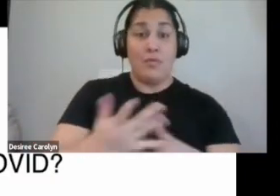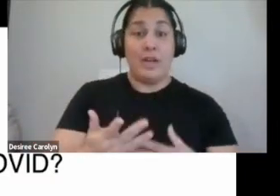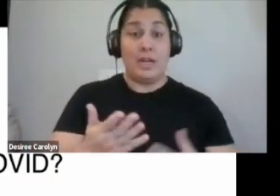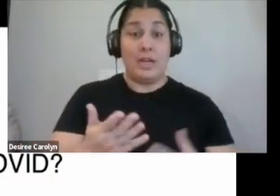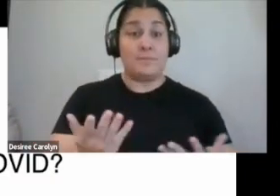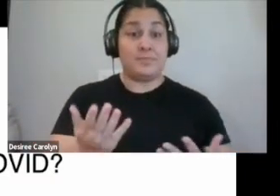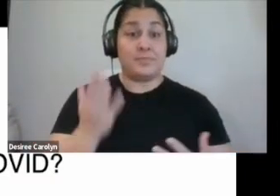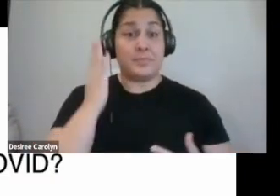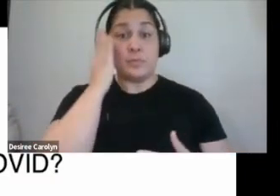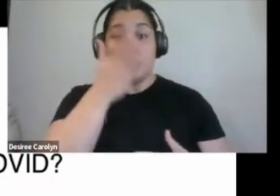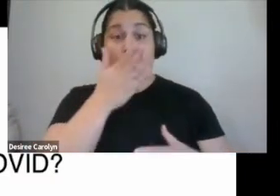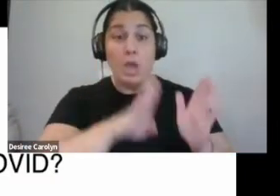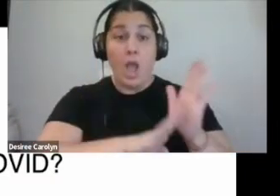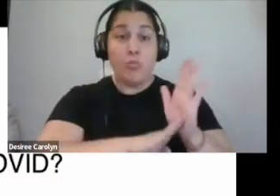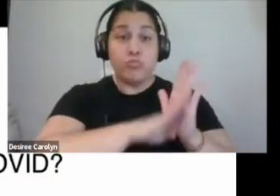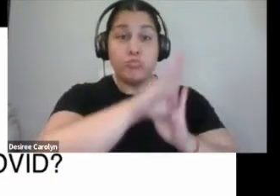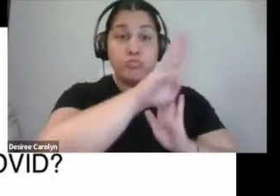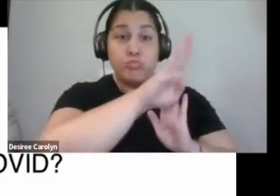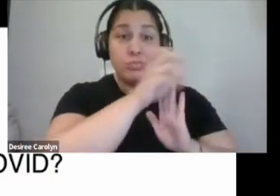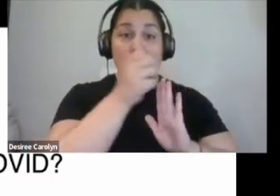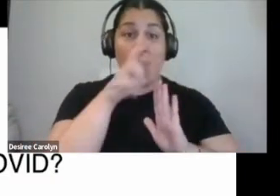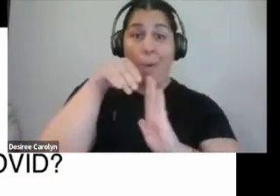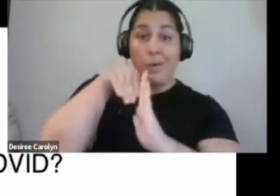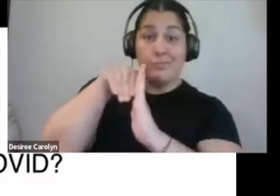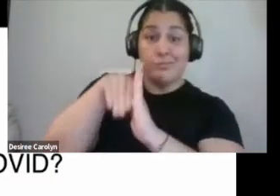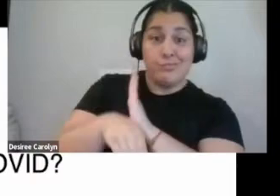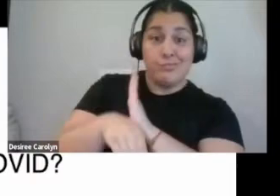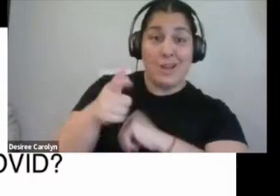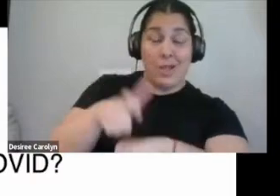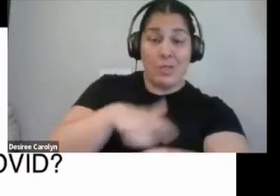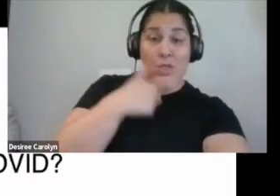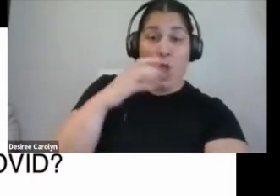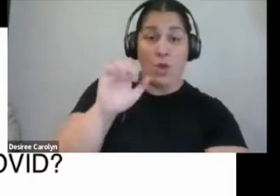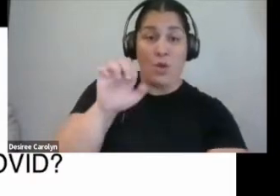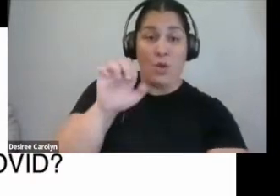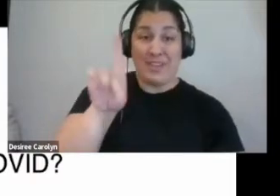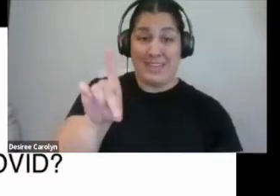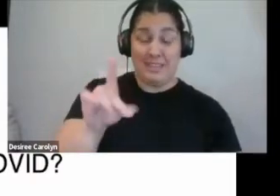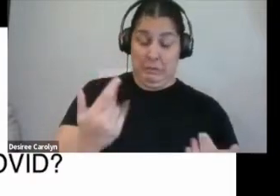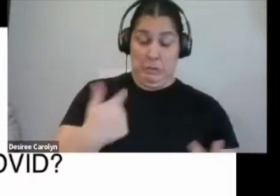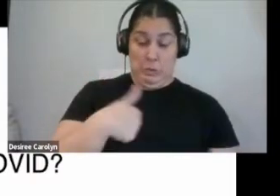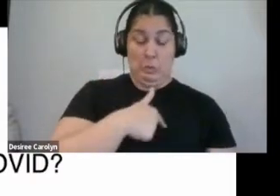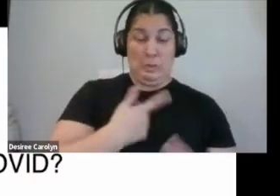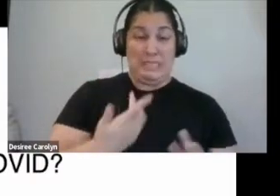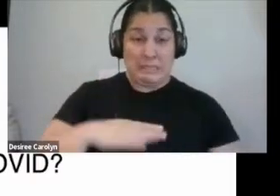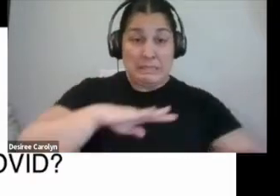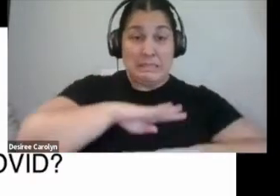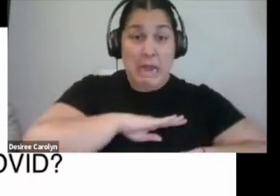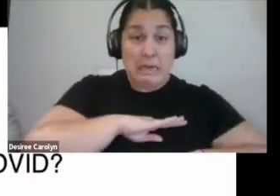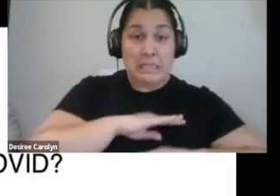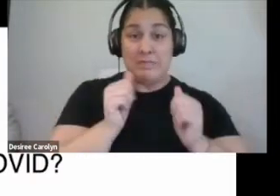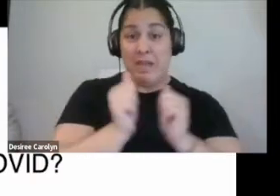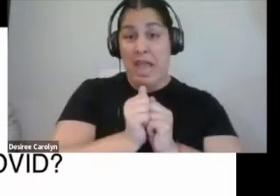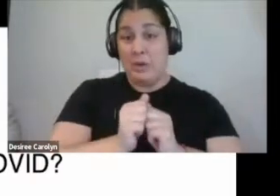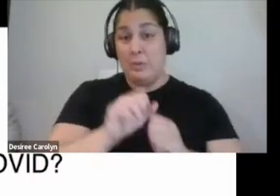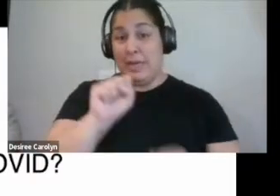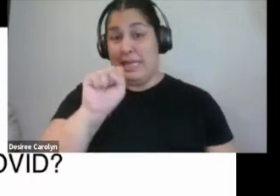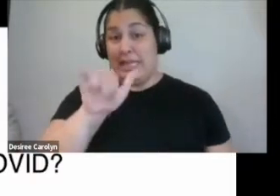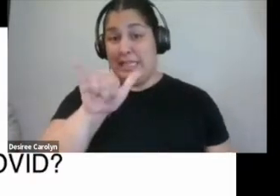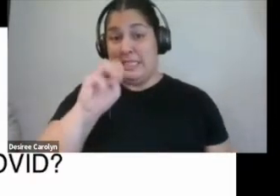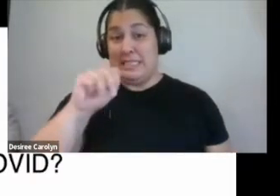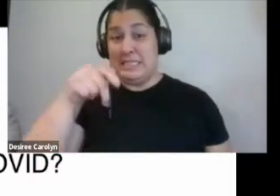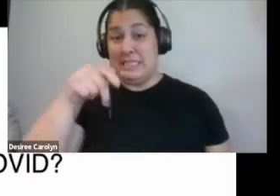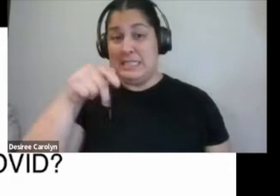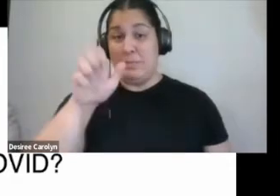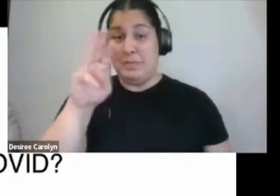either way. Are we satisfied with symptom management, which I'm not sure we're doing a great job of right now, or are we